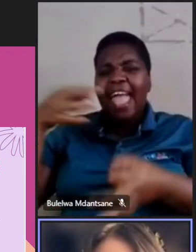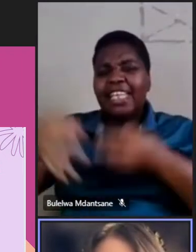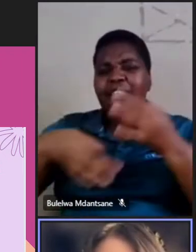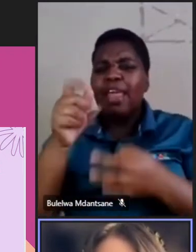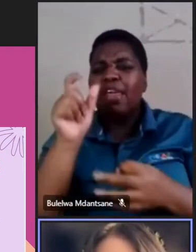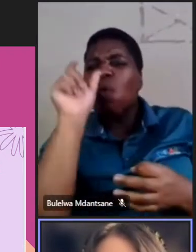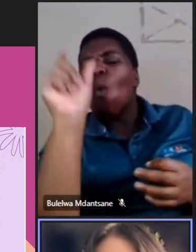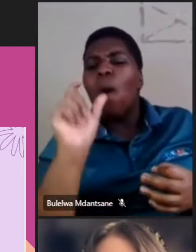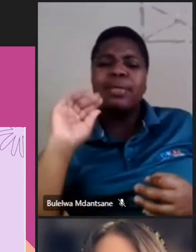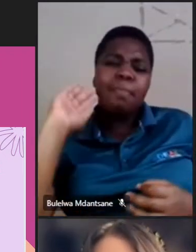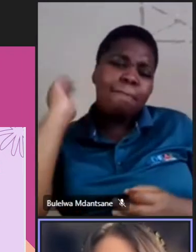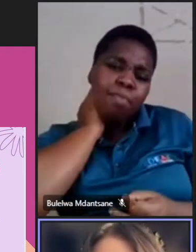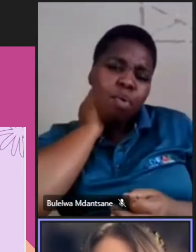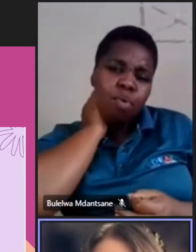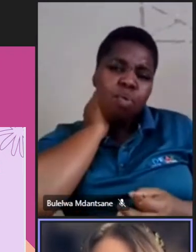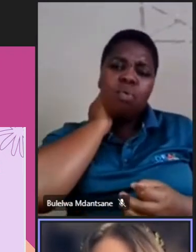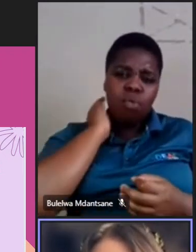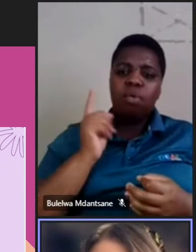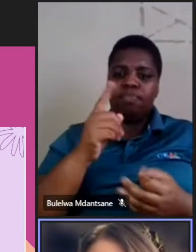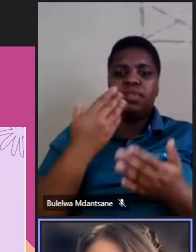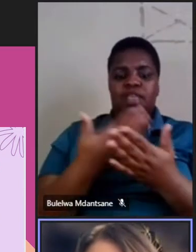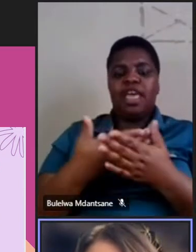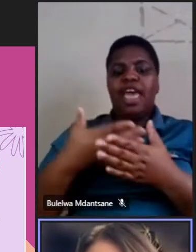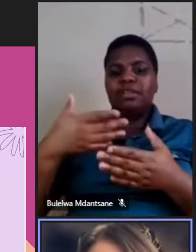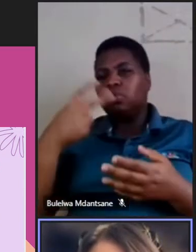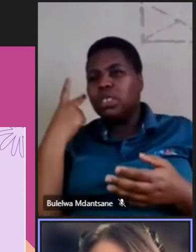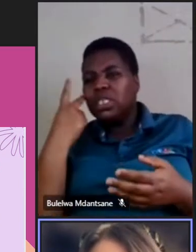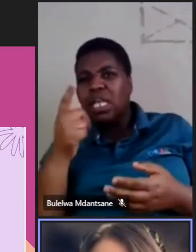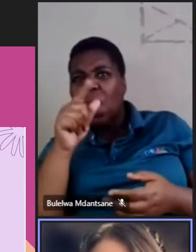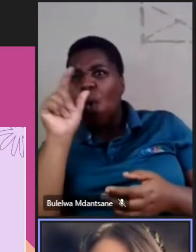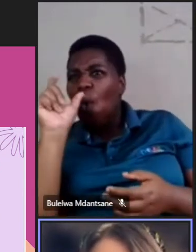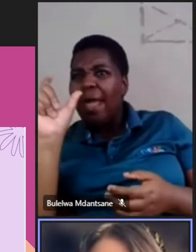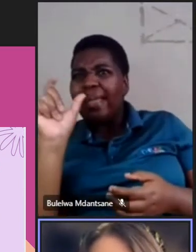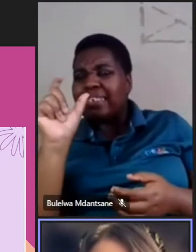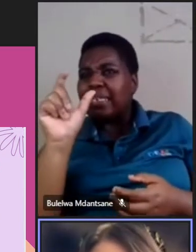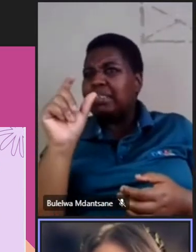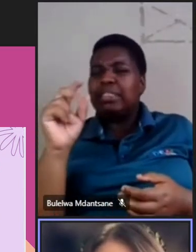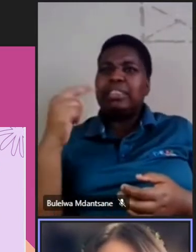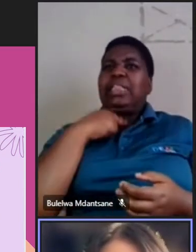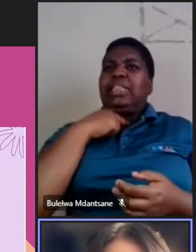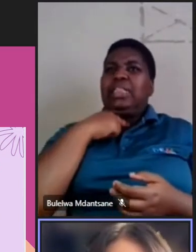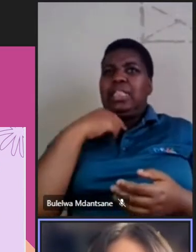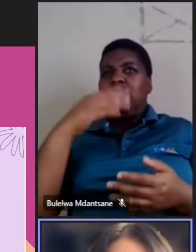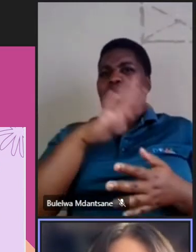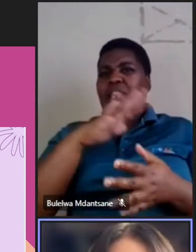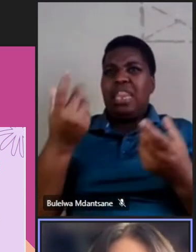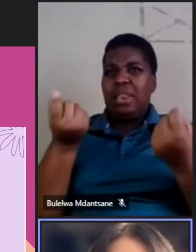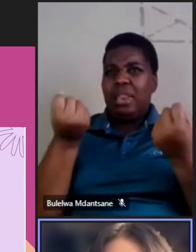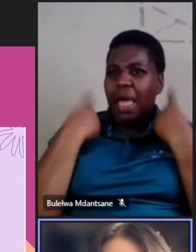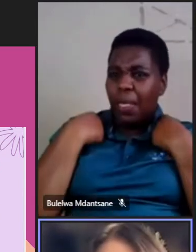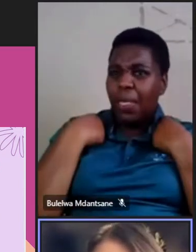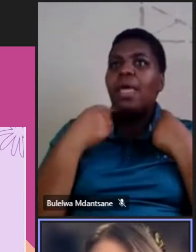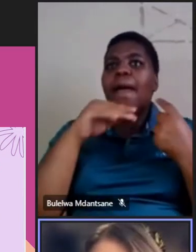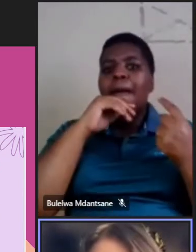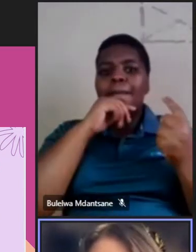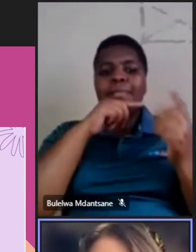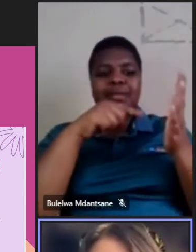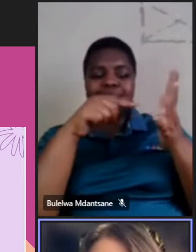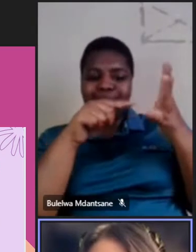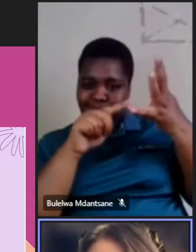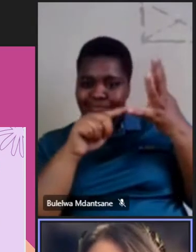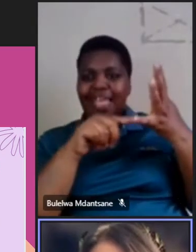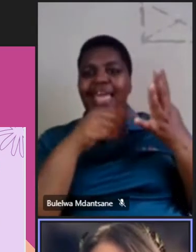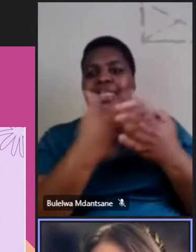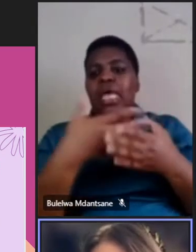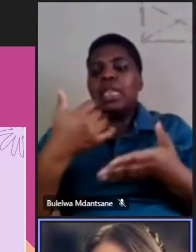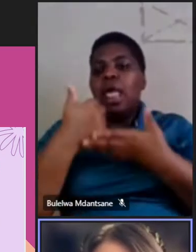that may be a bit more difficult or adolescent girls and young women may not have come across. So just to make the guide a bit more user-friendly